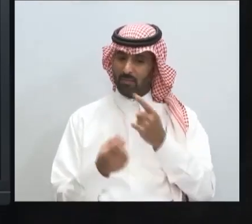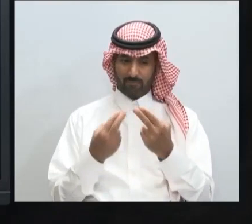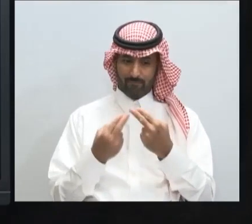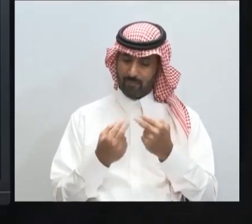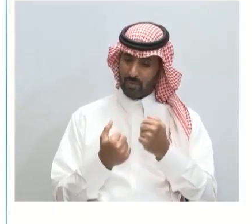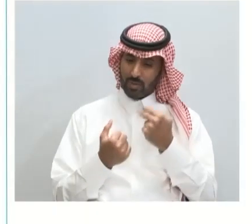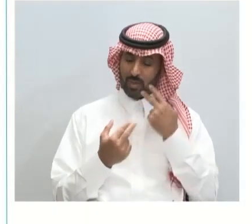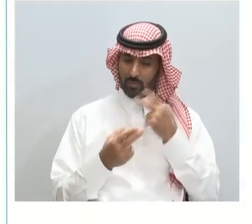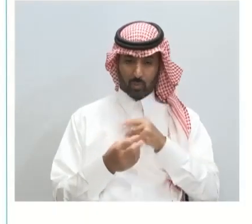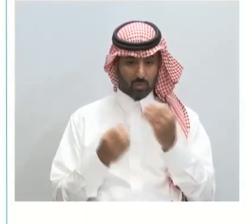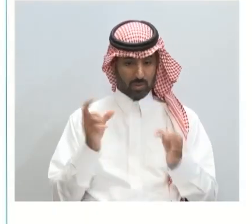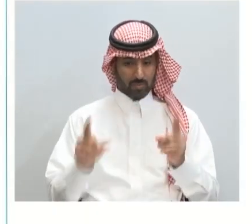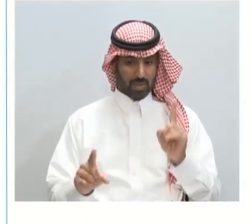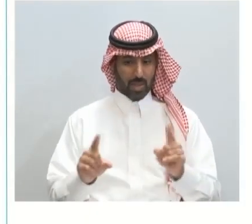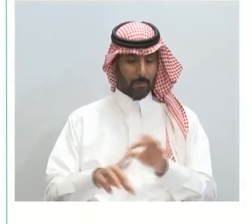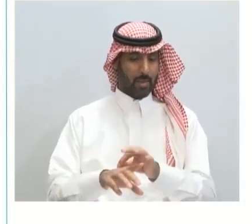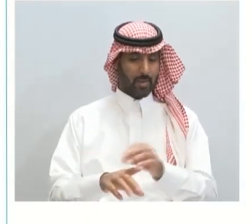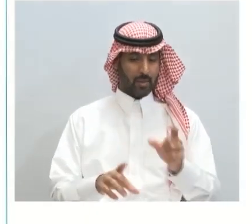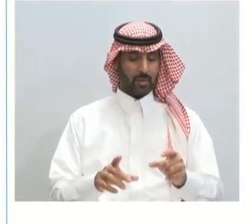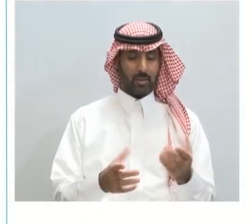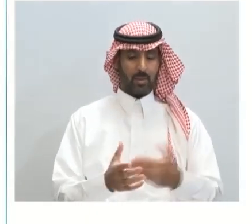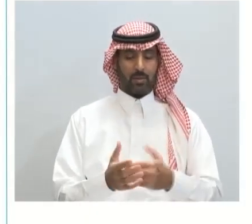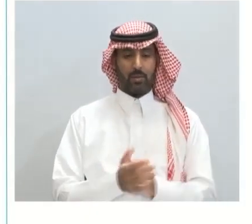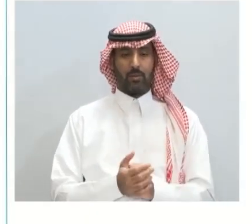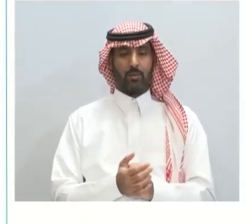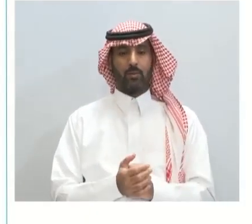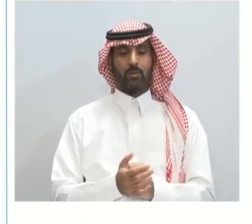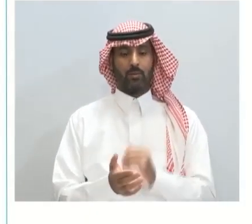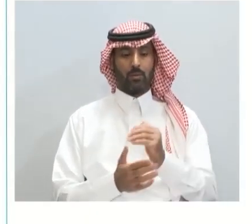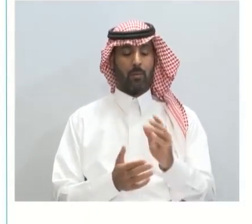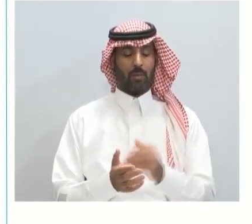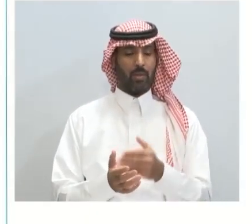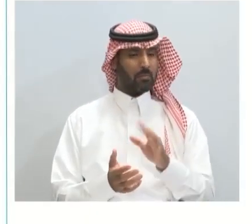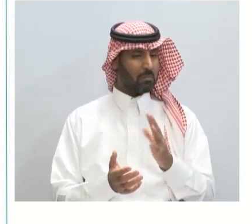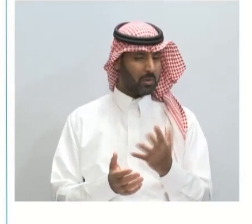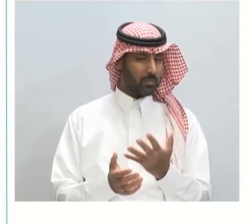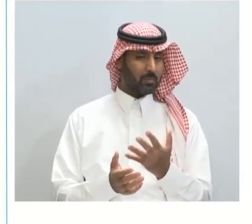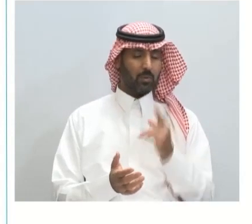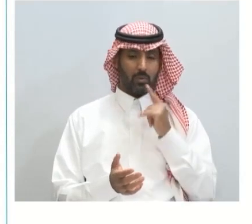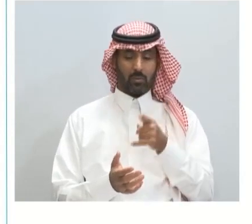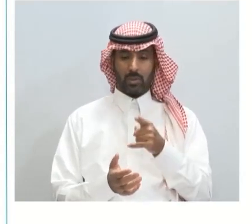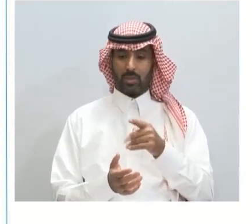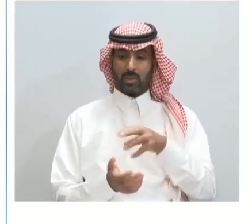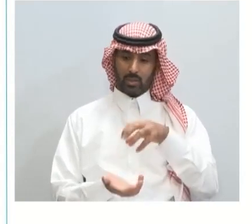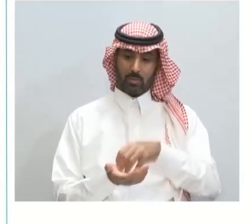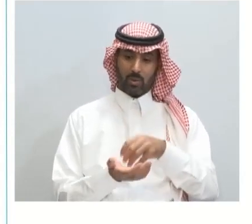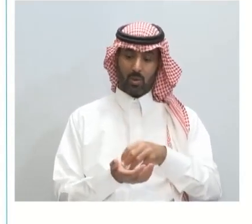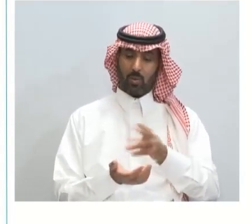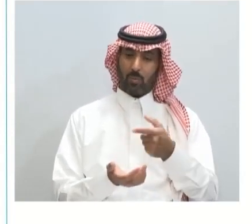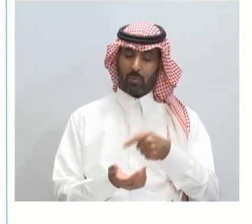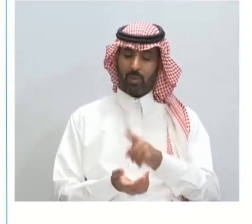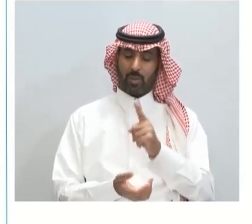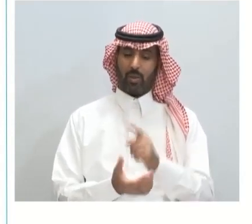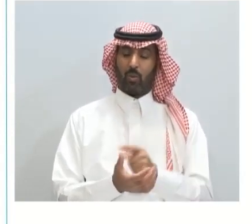between people. The last one is potential, the possibility of being something or the possibility